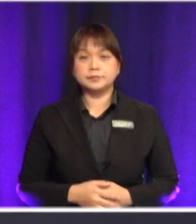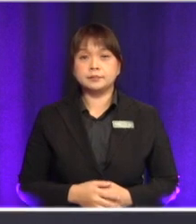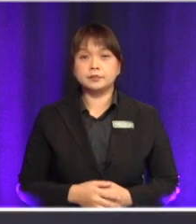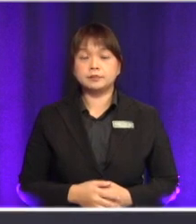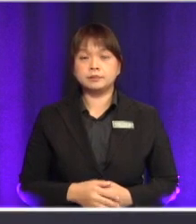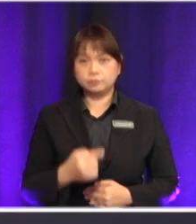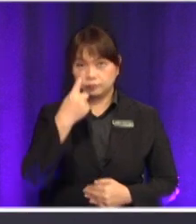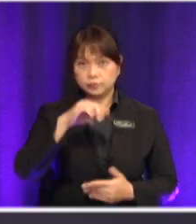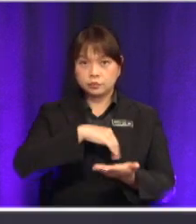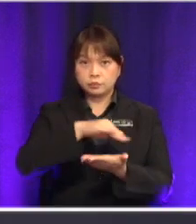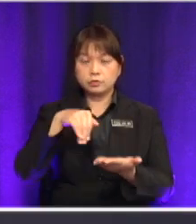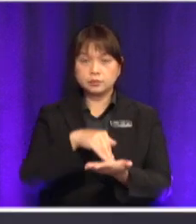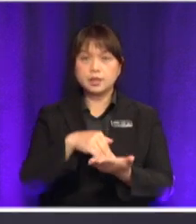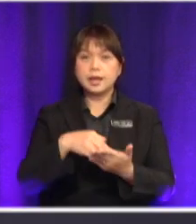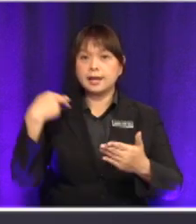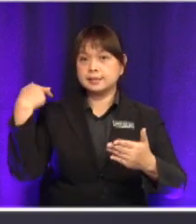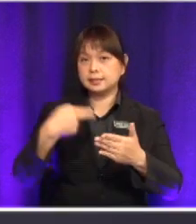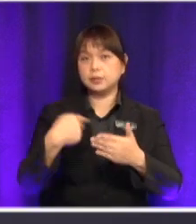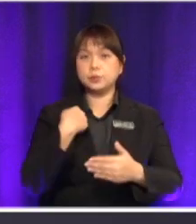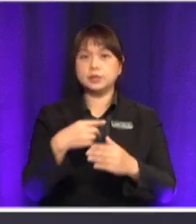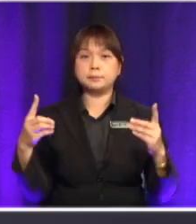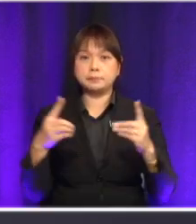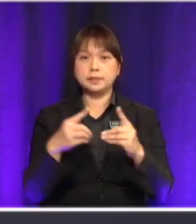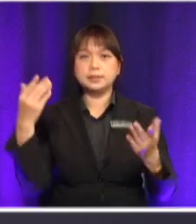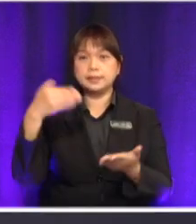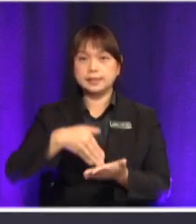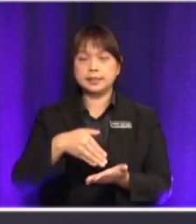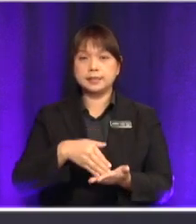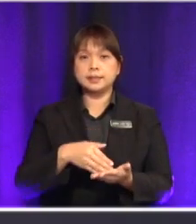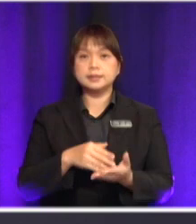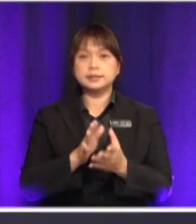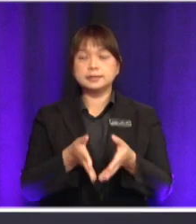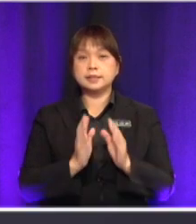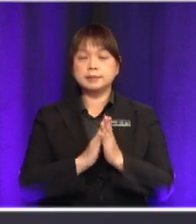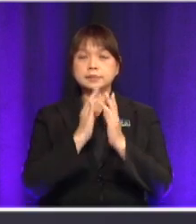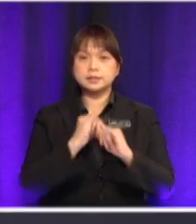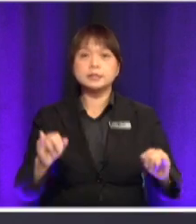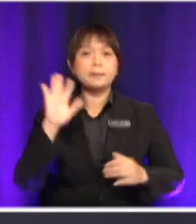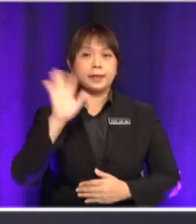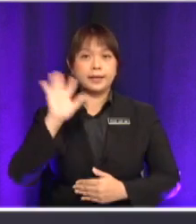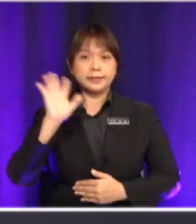episodes to come. So until we meet again, Assalamualaikum and Salam Sejahtera. Bye!